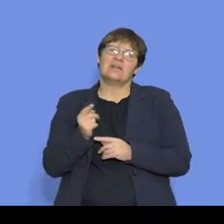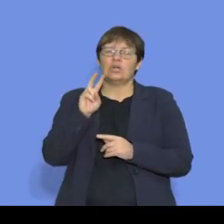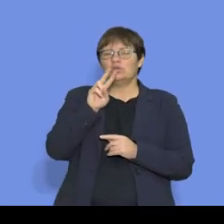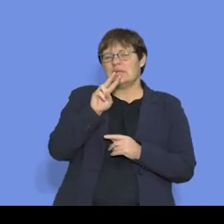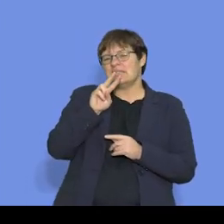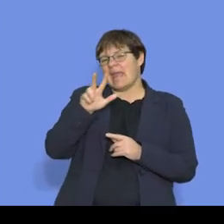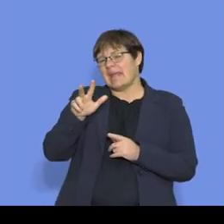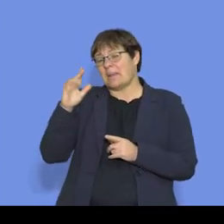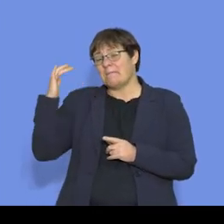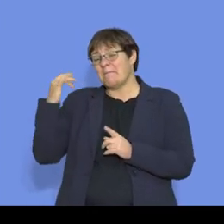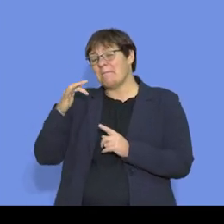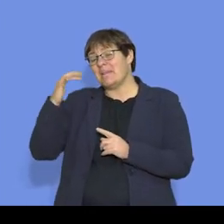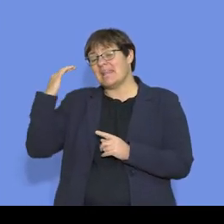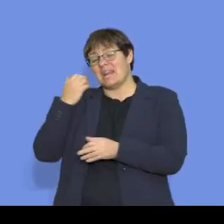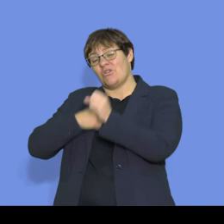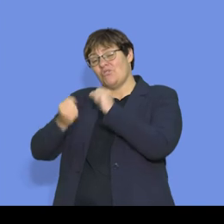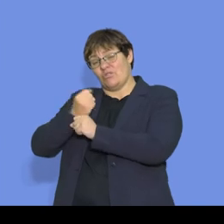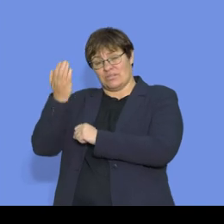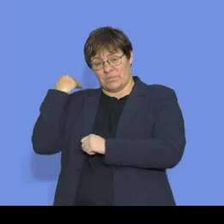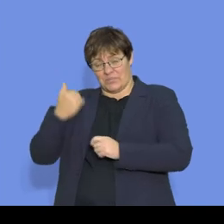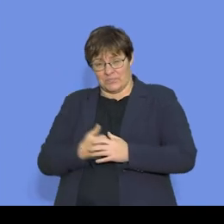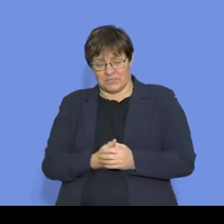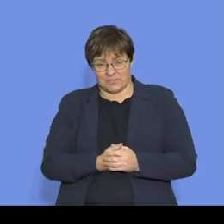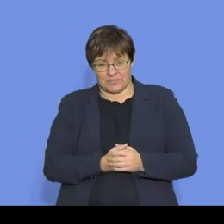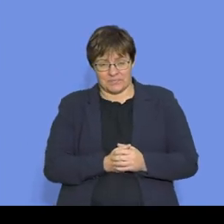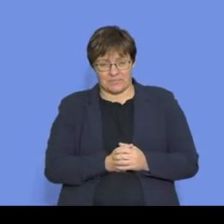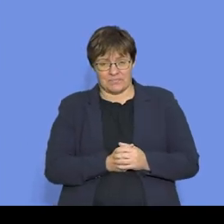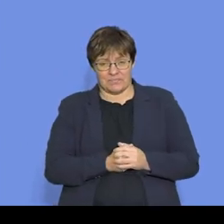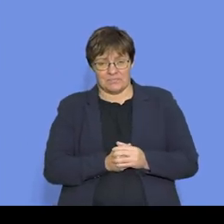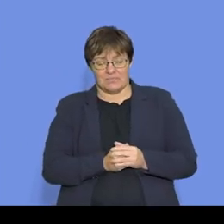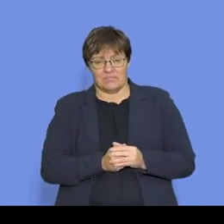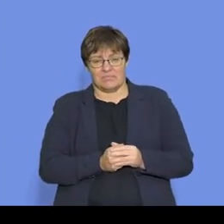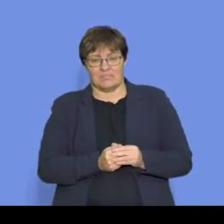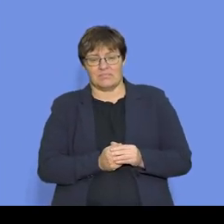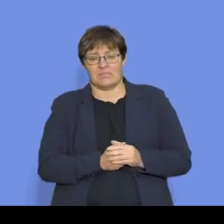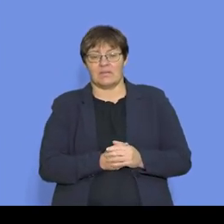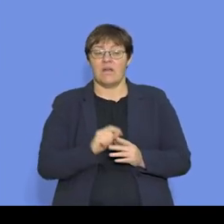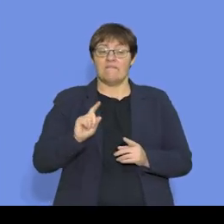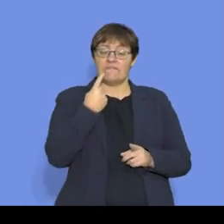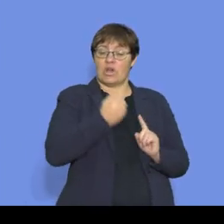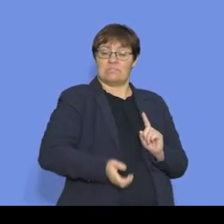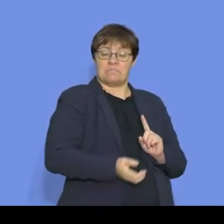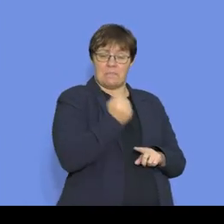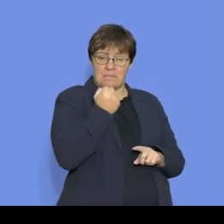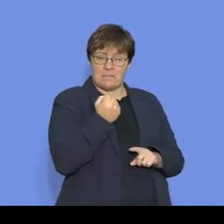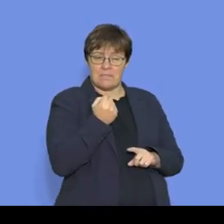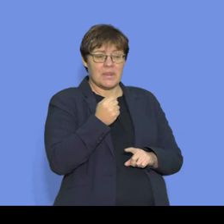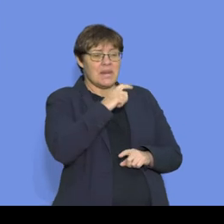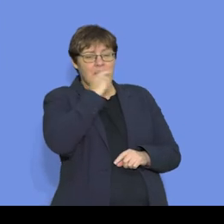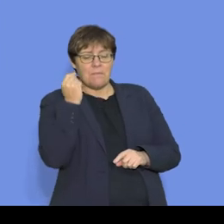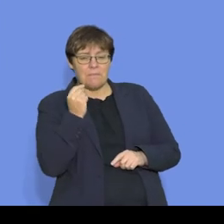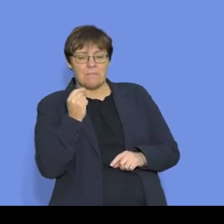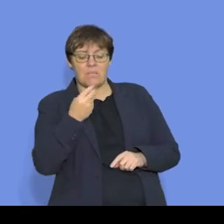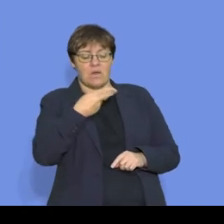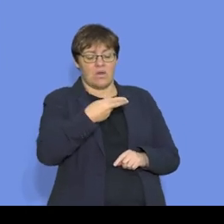from 28 million years ago. When this was first found and it